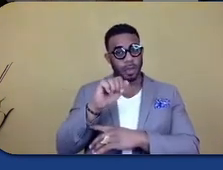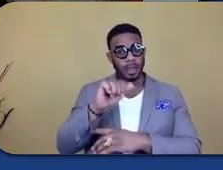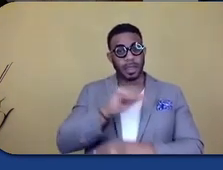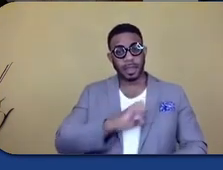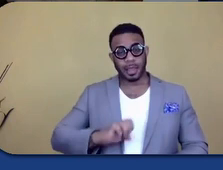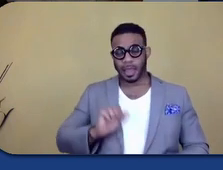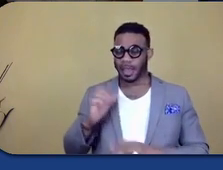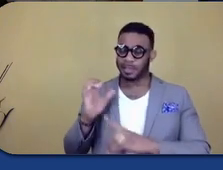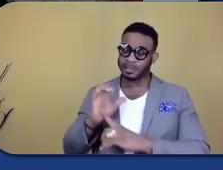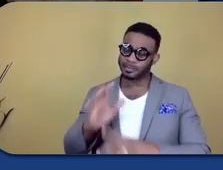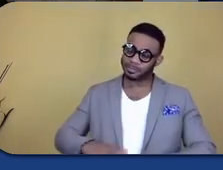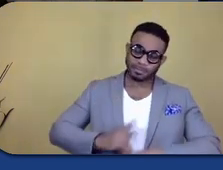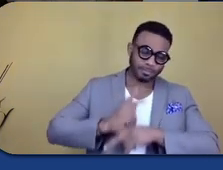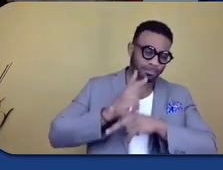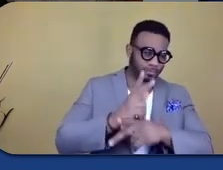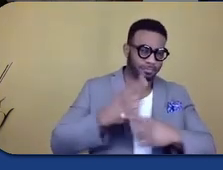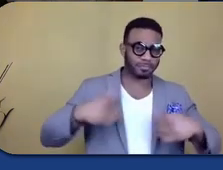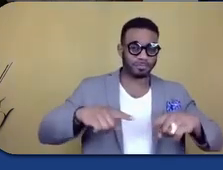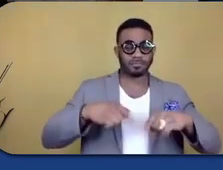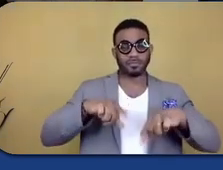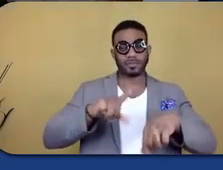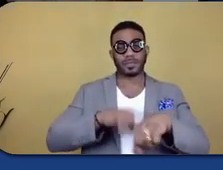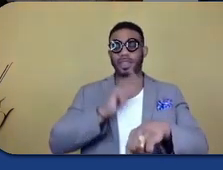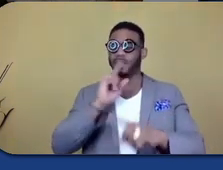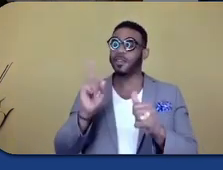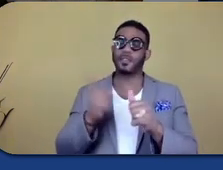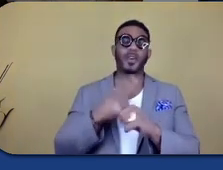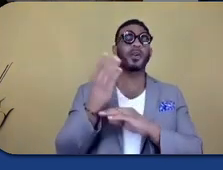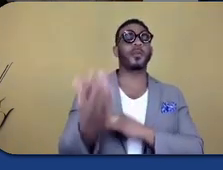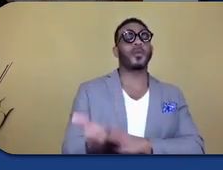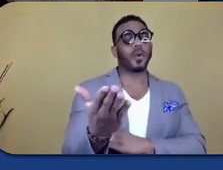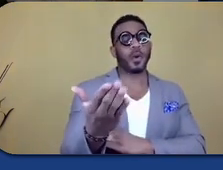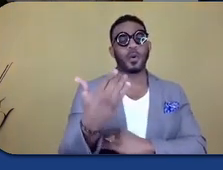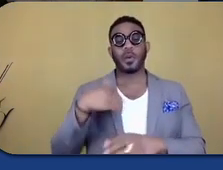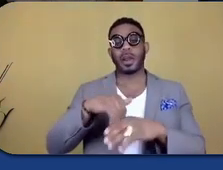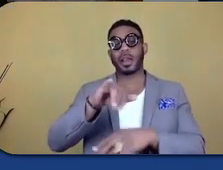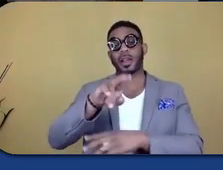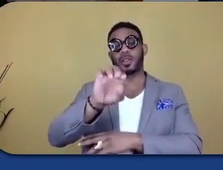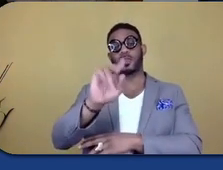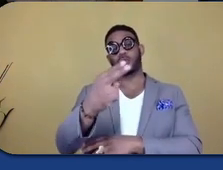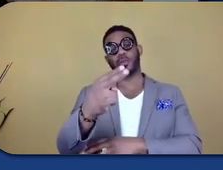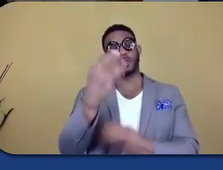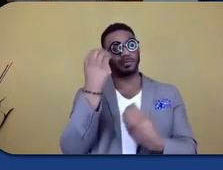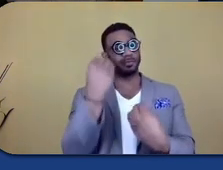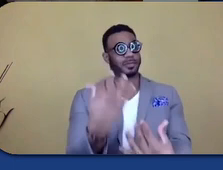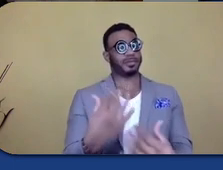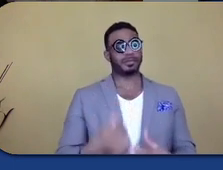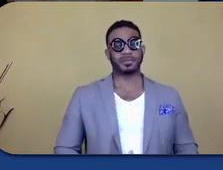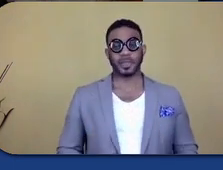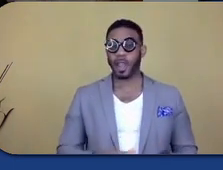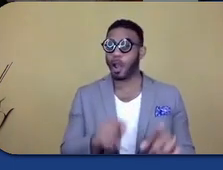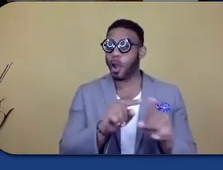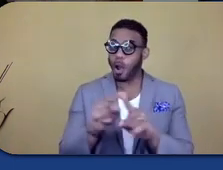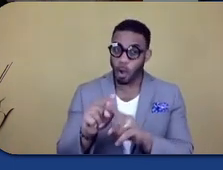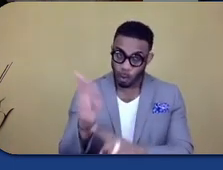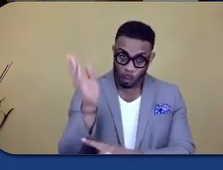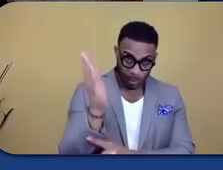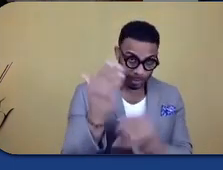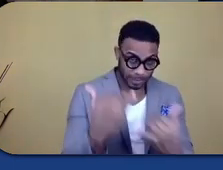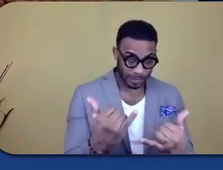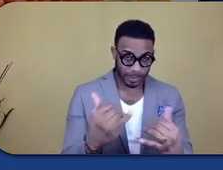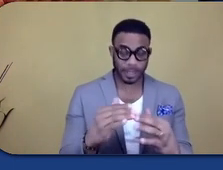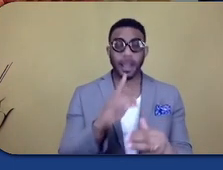champion who took great care of us. This was the first morning we were in Juba. Also presenting